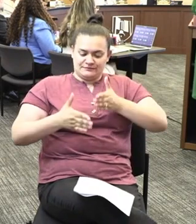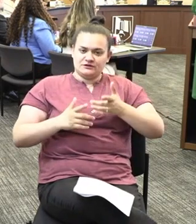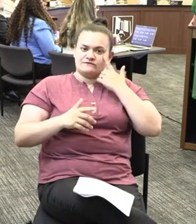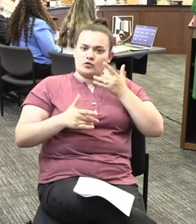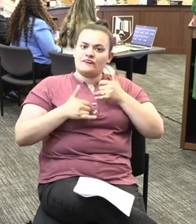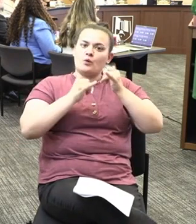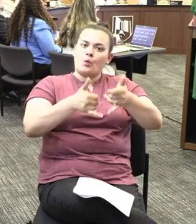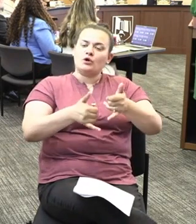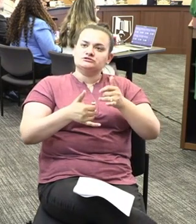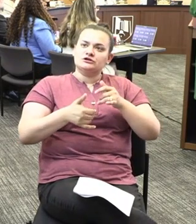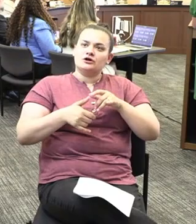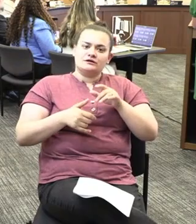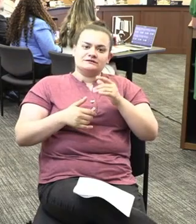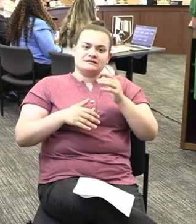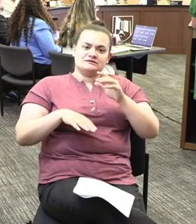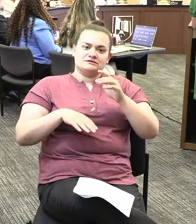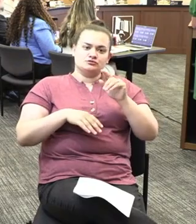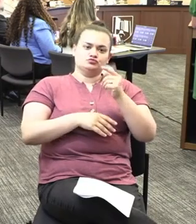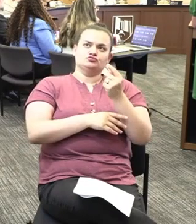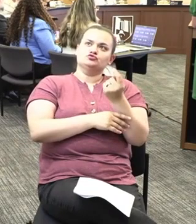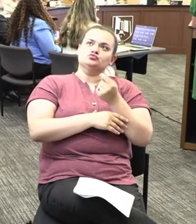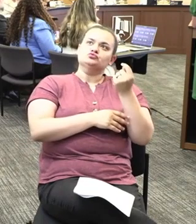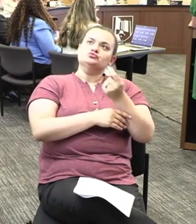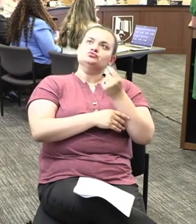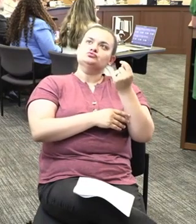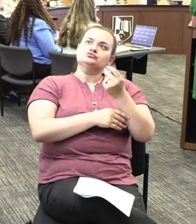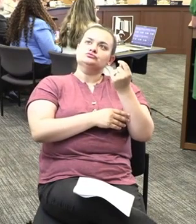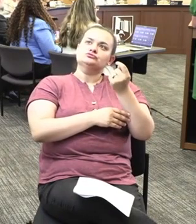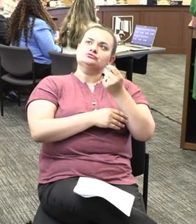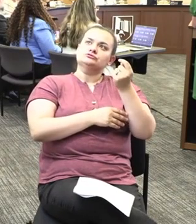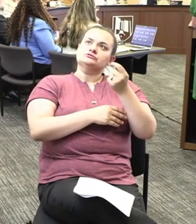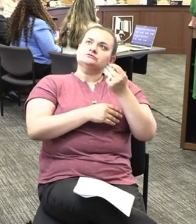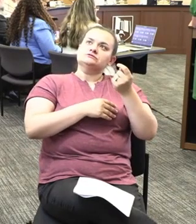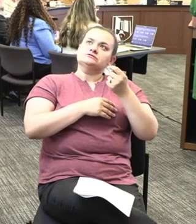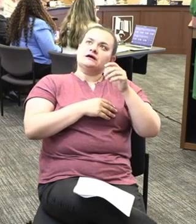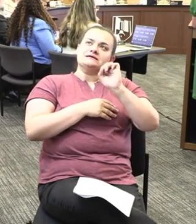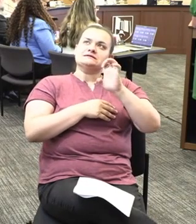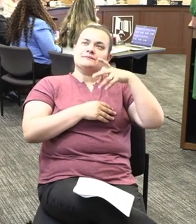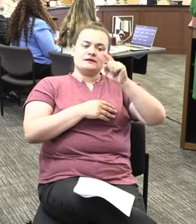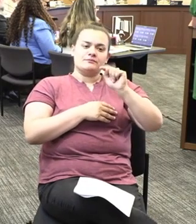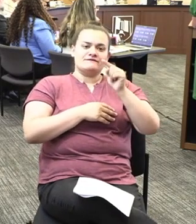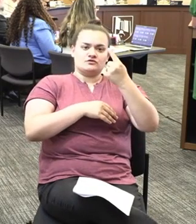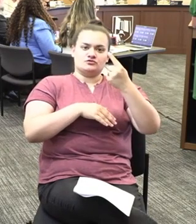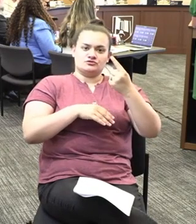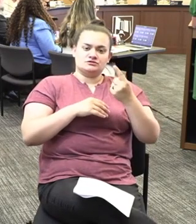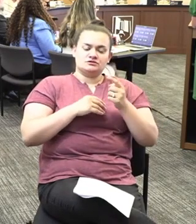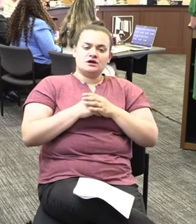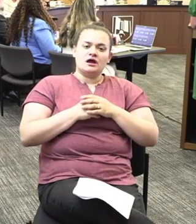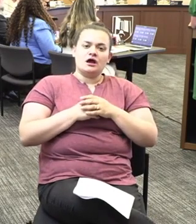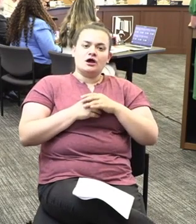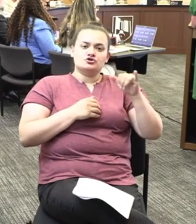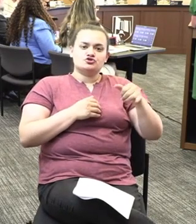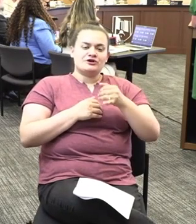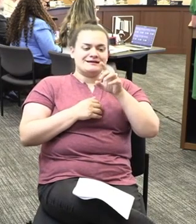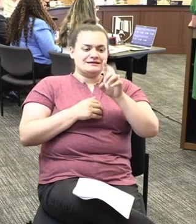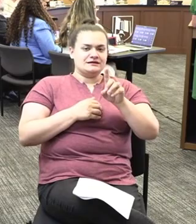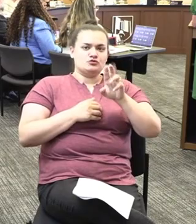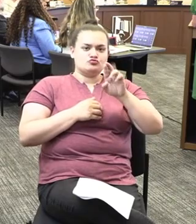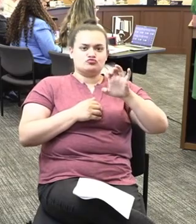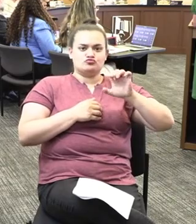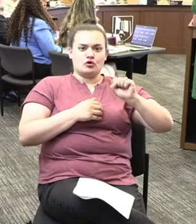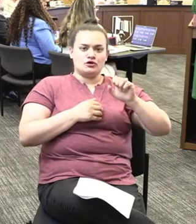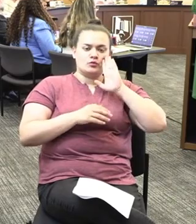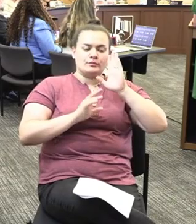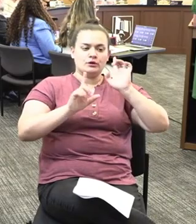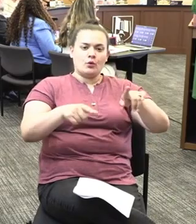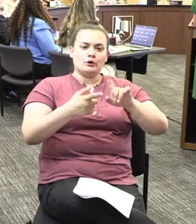September 1st from 5 to 7 p.m. Our J.D. Ross Extraordinary Service Award will be going to Angie Caldwell. She